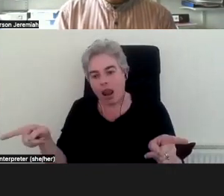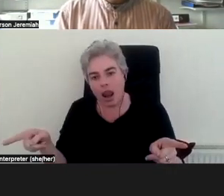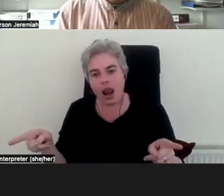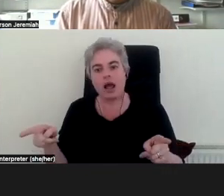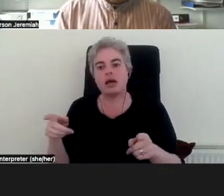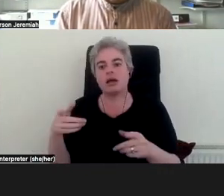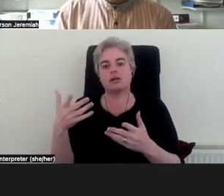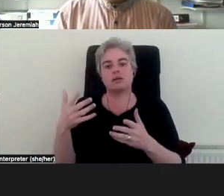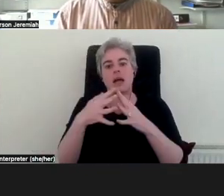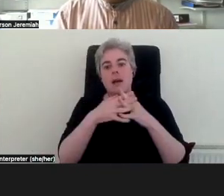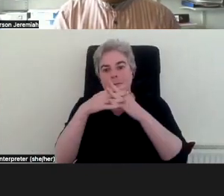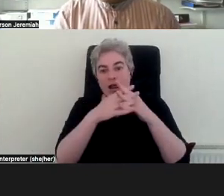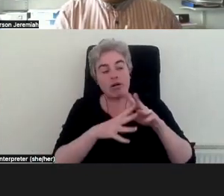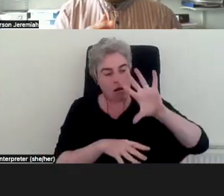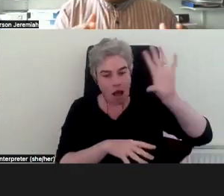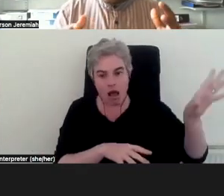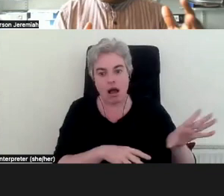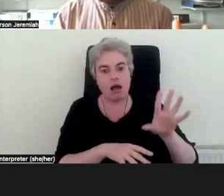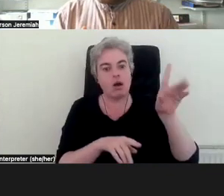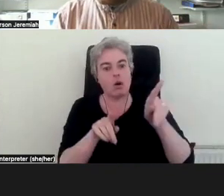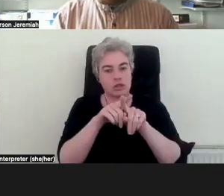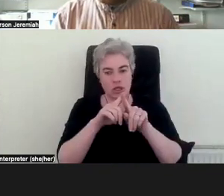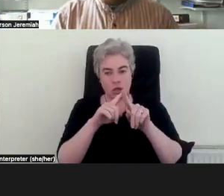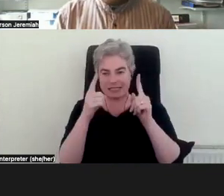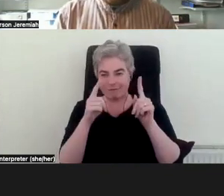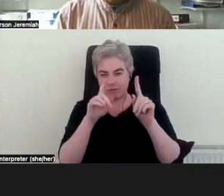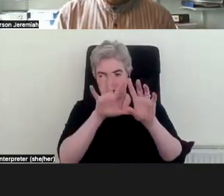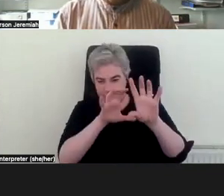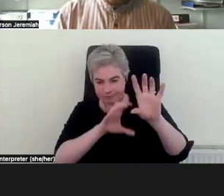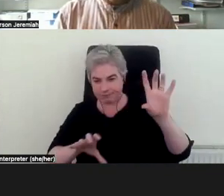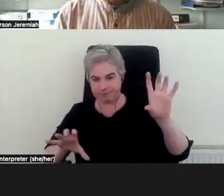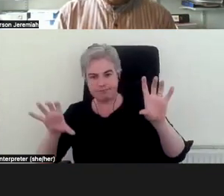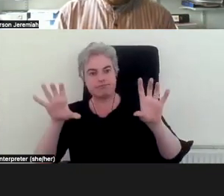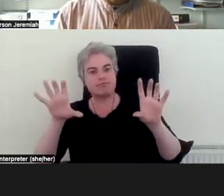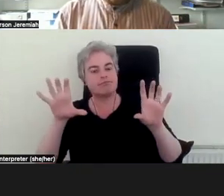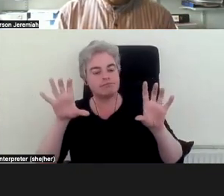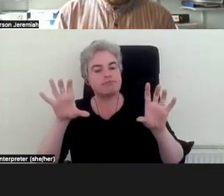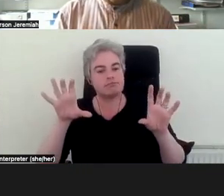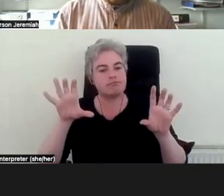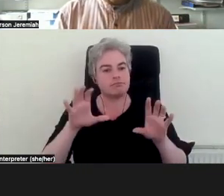American continent, and also different aspects of